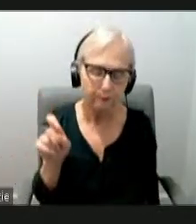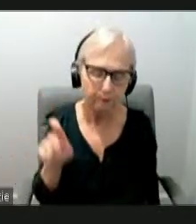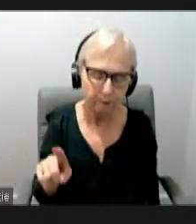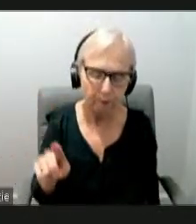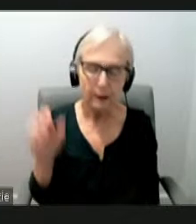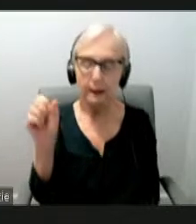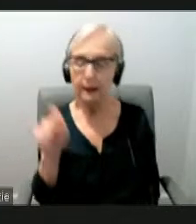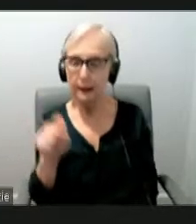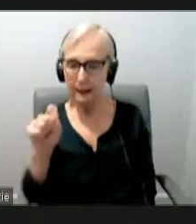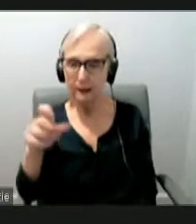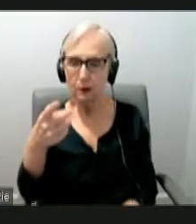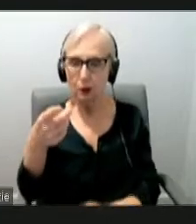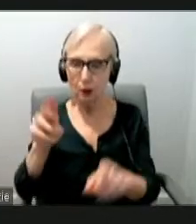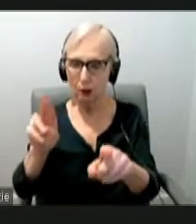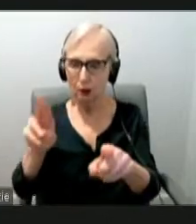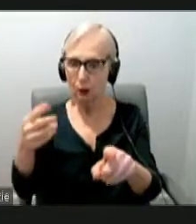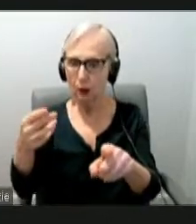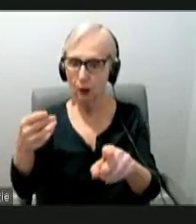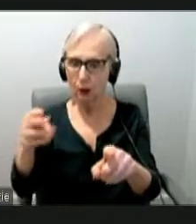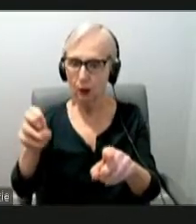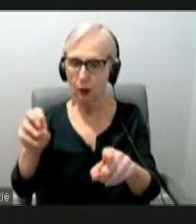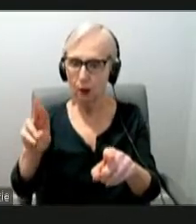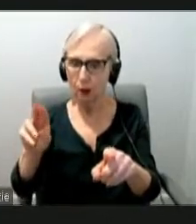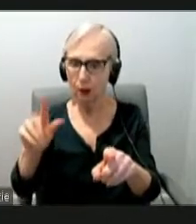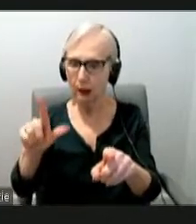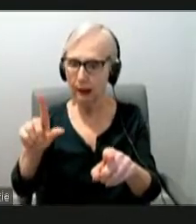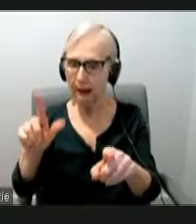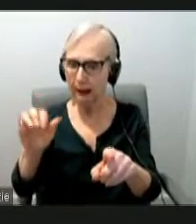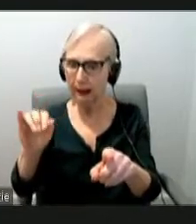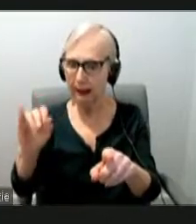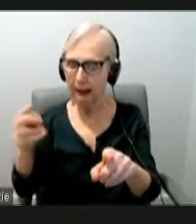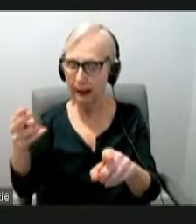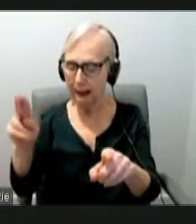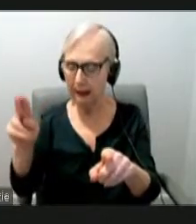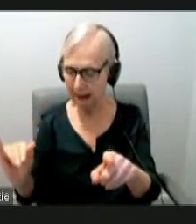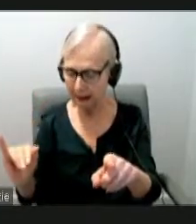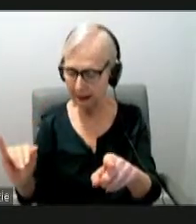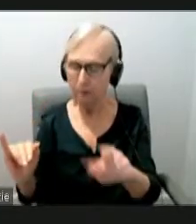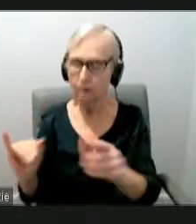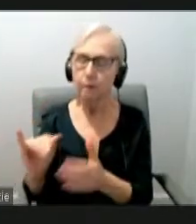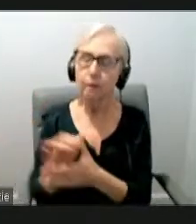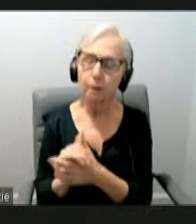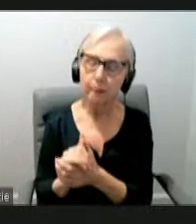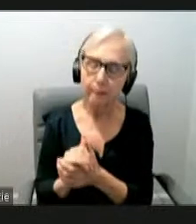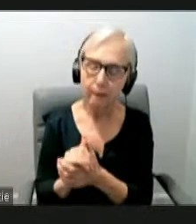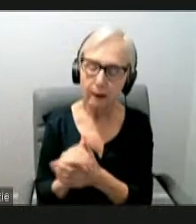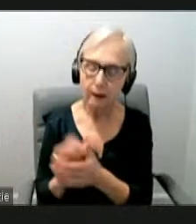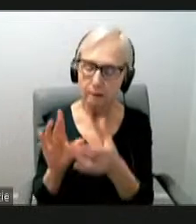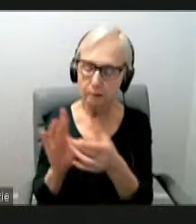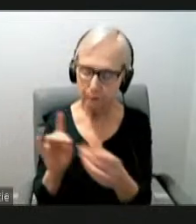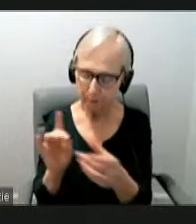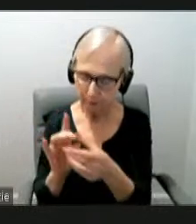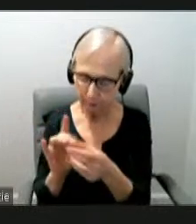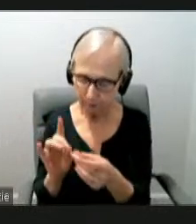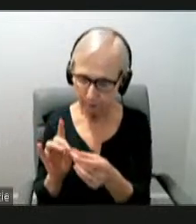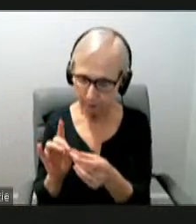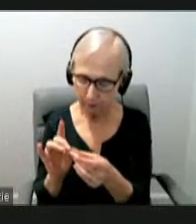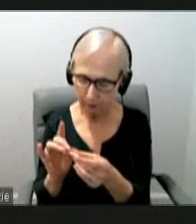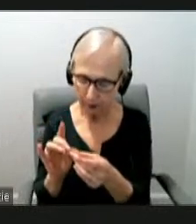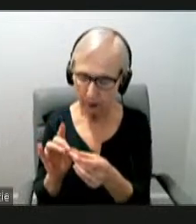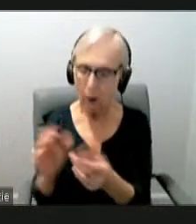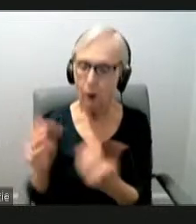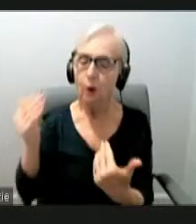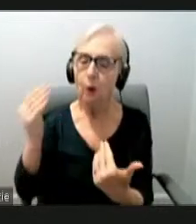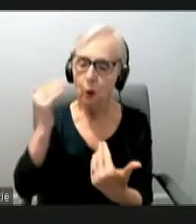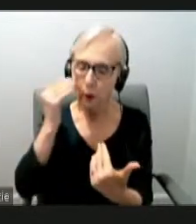Yes, so I can add to that, and then Scott, feel free to jump in if you have additional comments as well. So, we